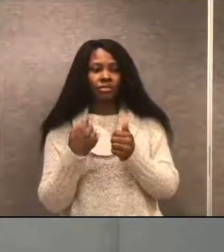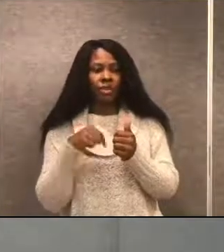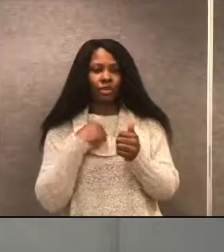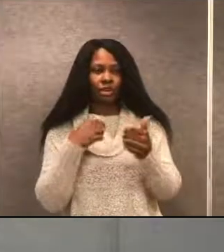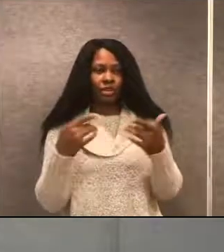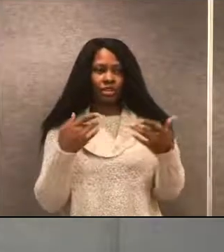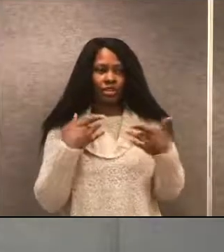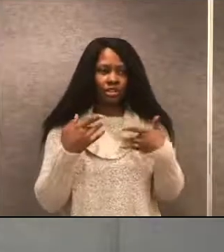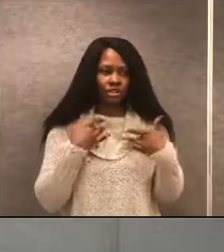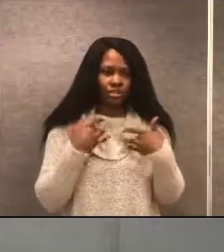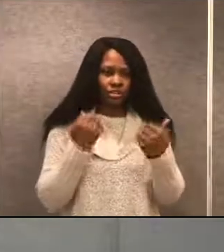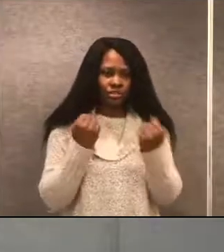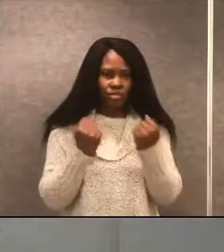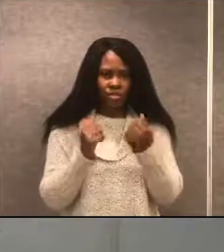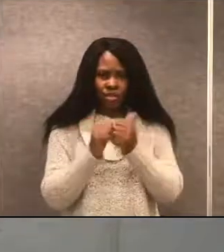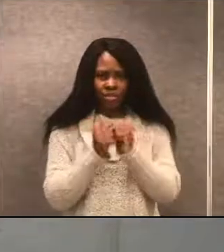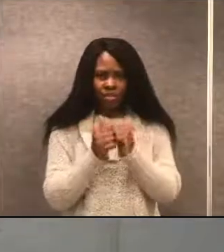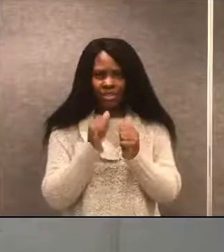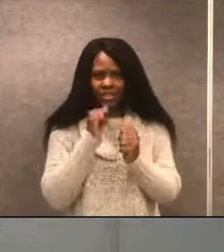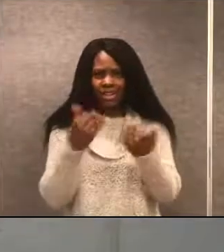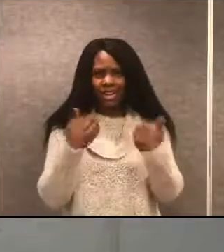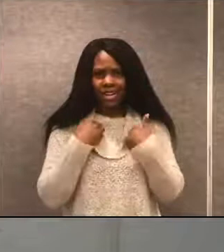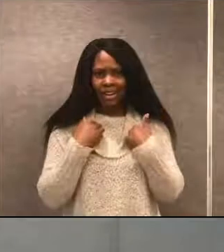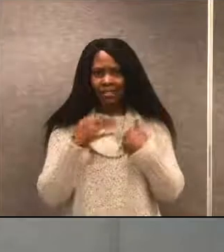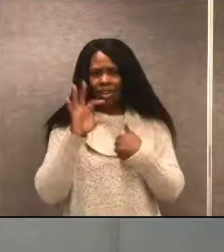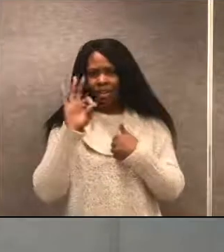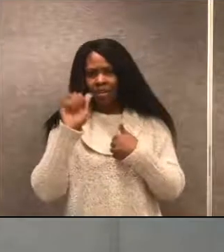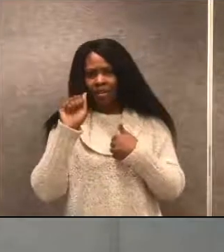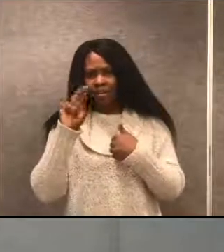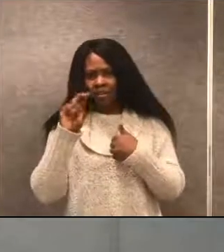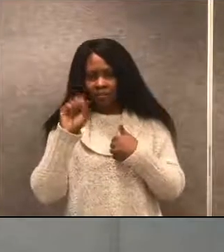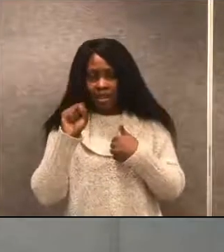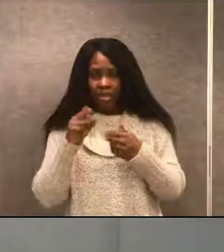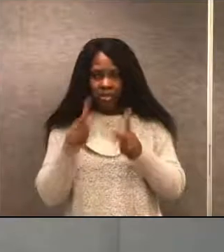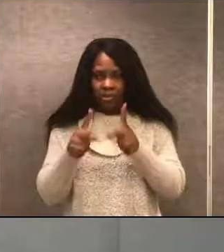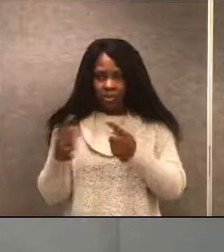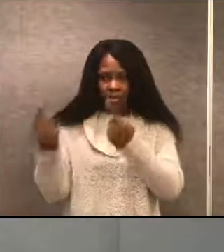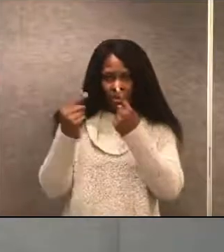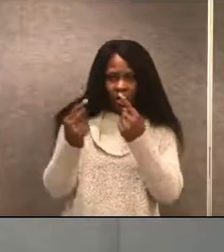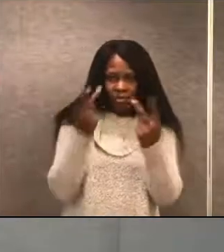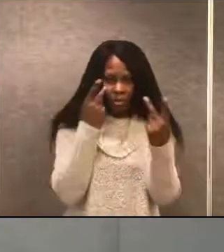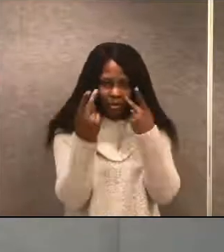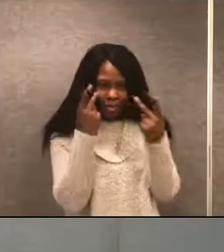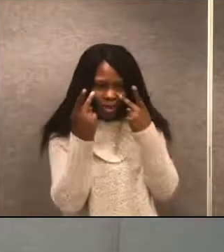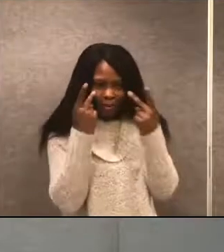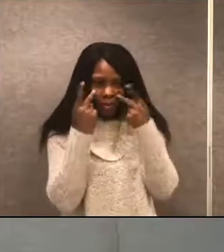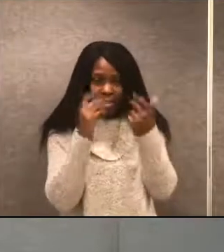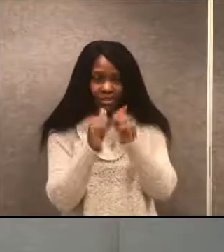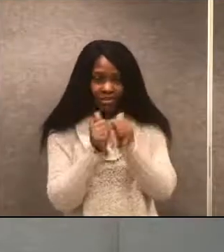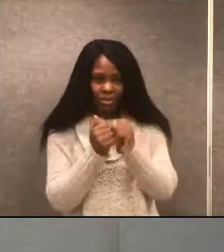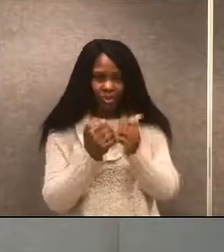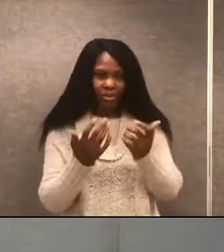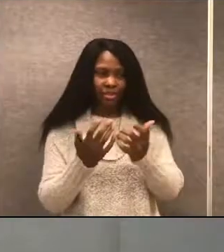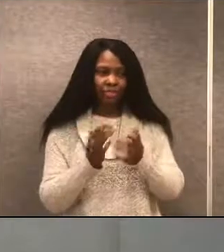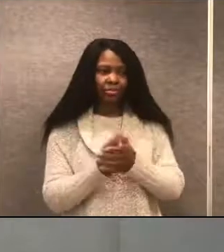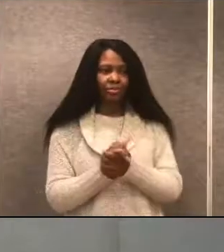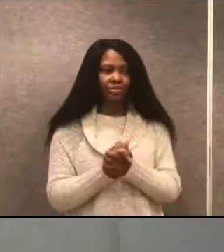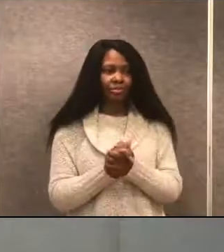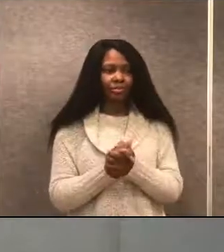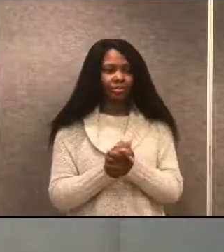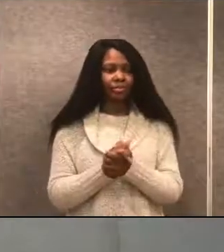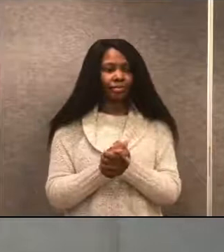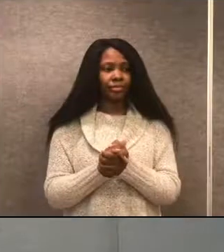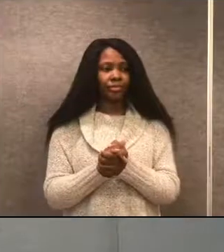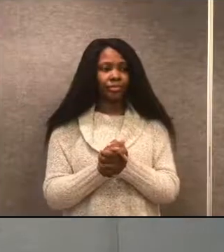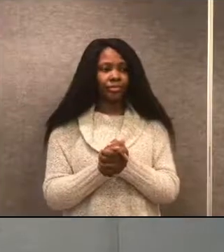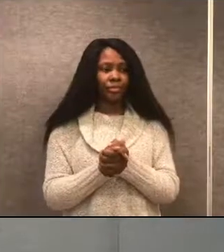basketball, girls basketball, indoor track, as well as girls indoor track wrestling and cheerleading. One of the things they did talk about, it will be no